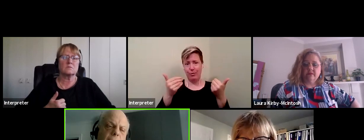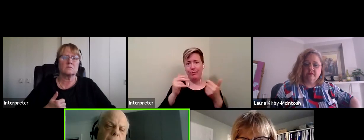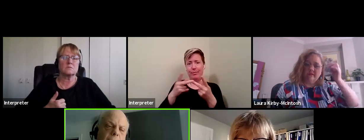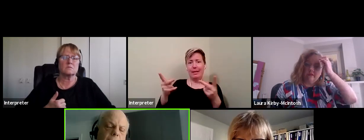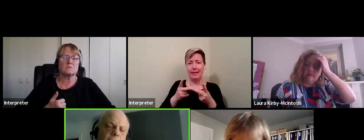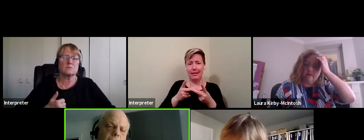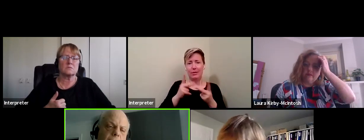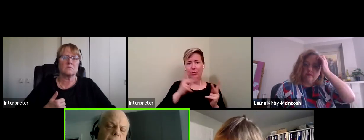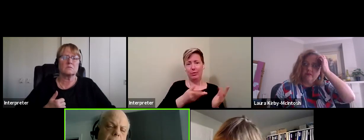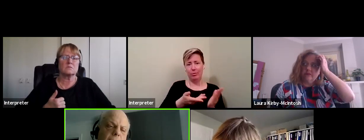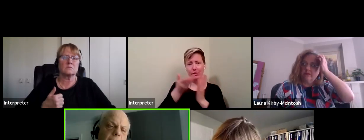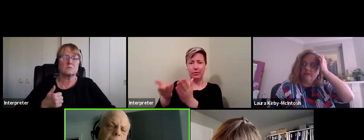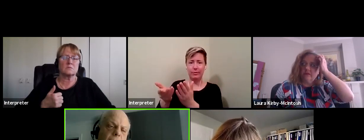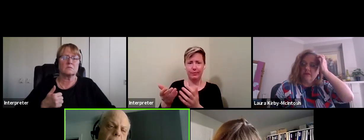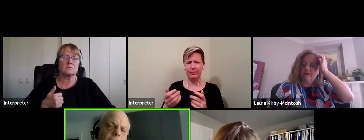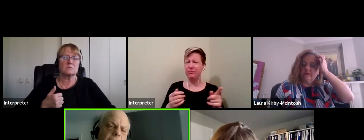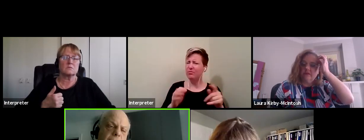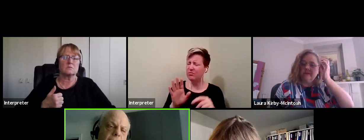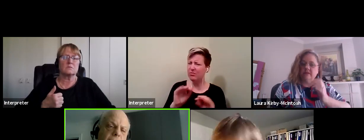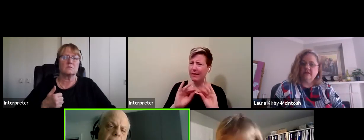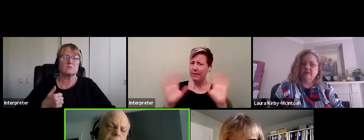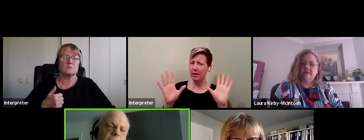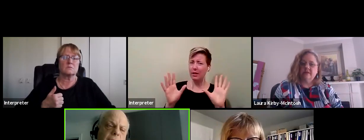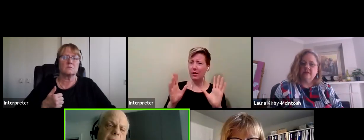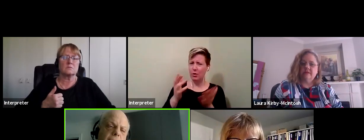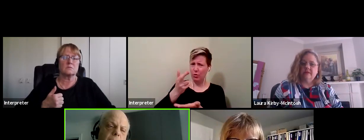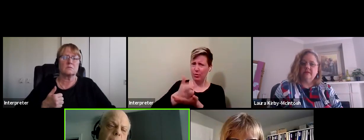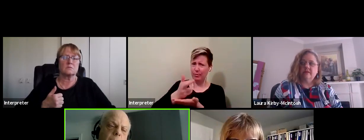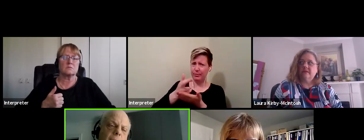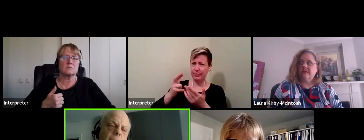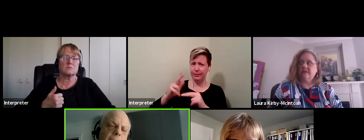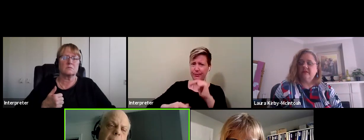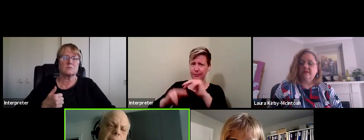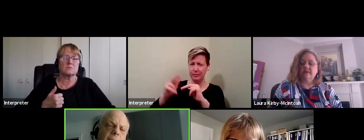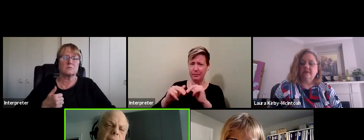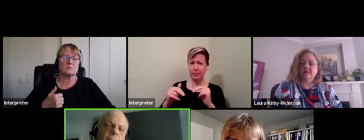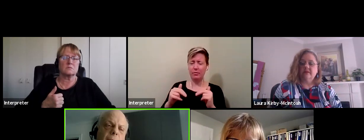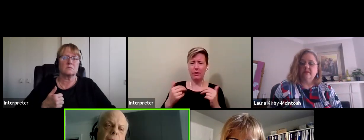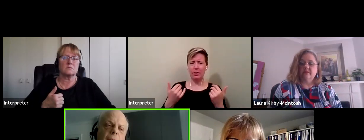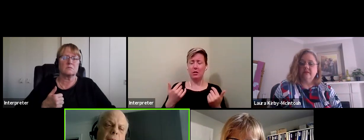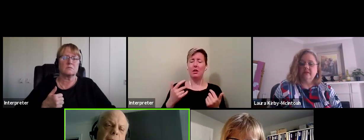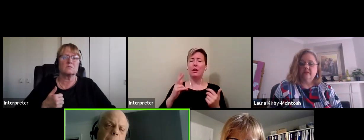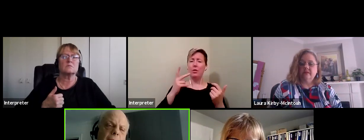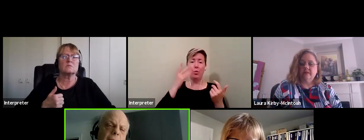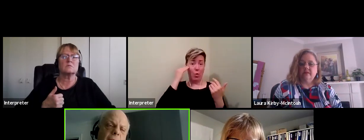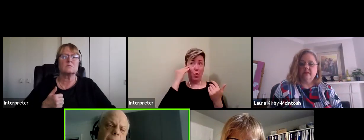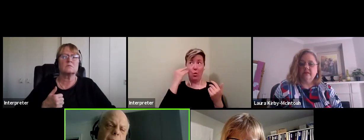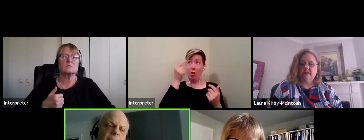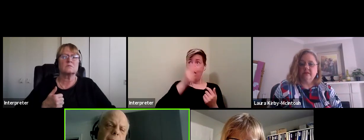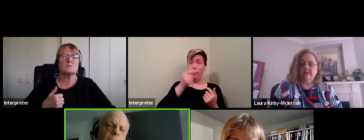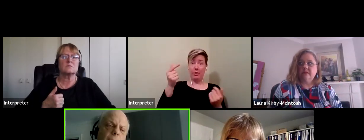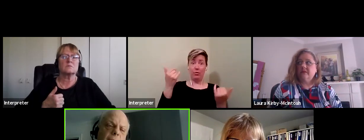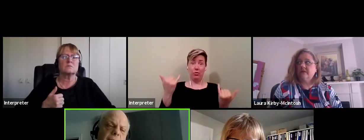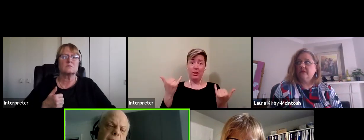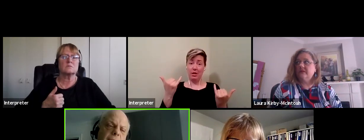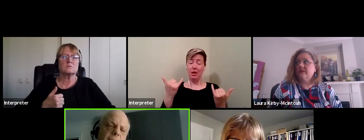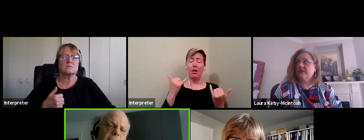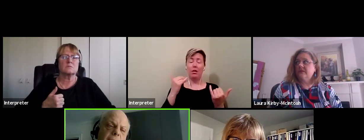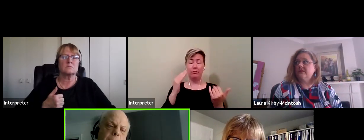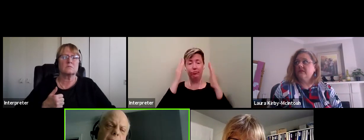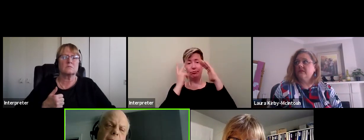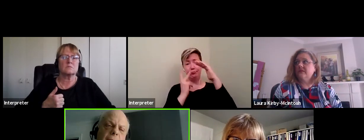to mobilize them. Okay, again, let me clarify as I understand it. What you're saying is we know governments right now are expecting a flood of more